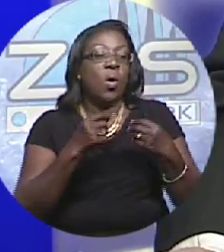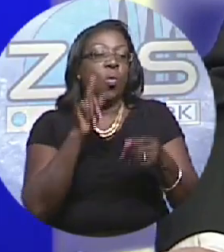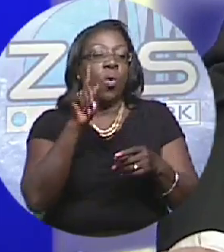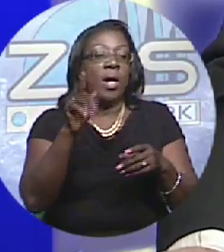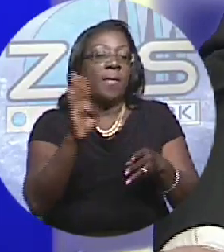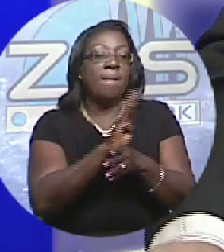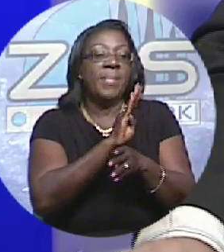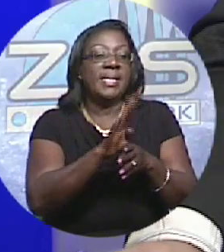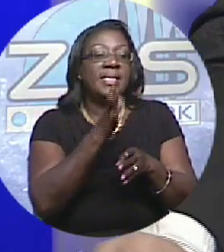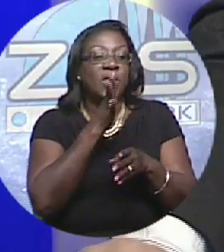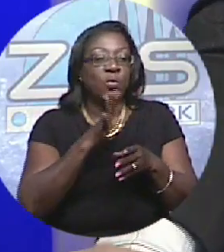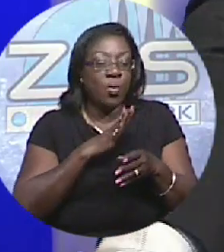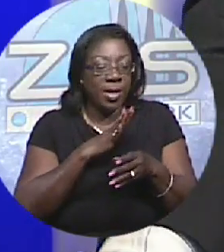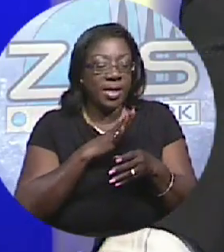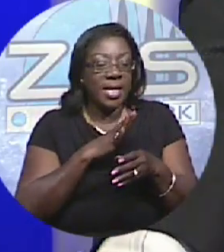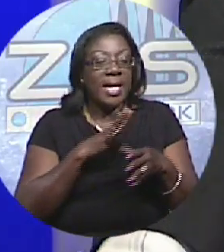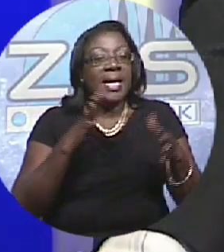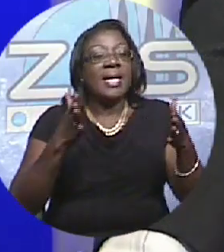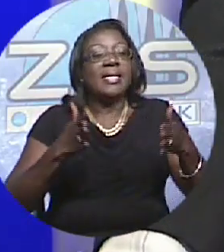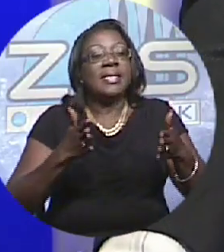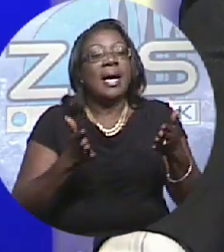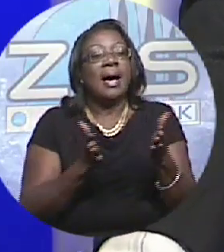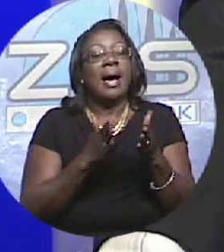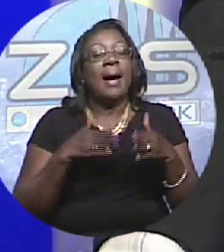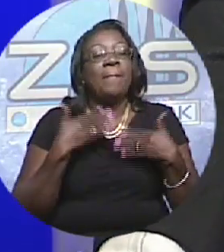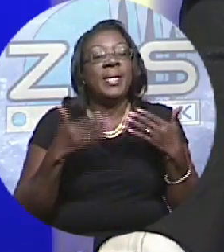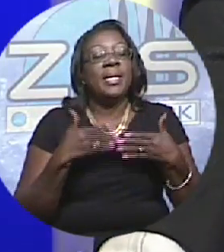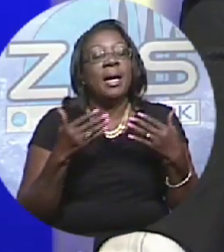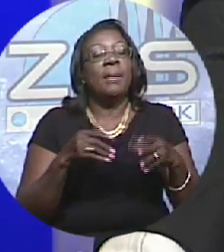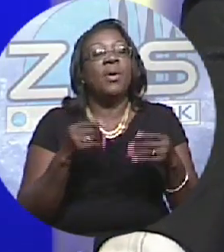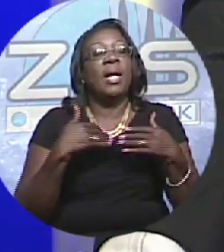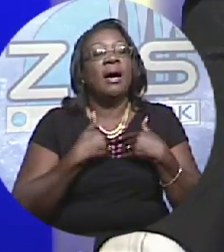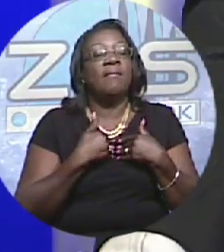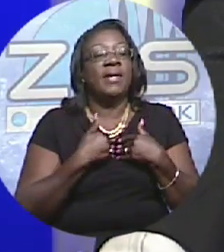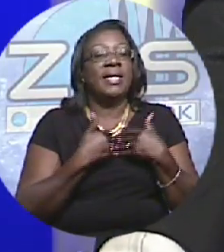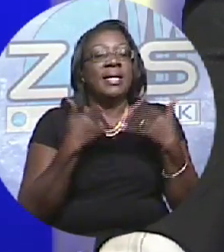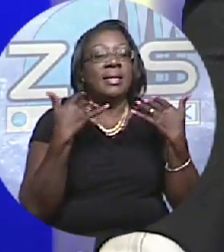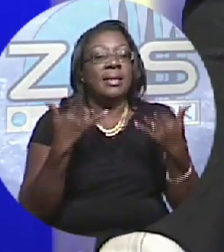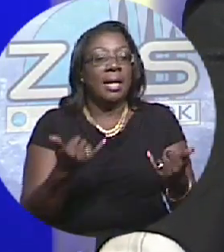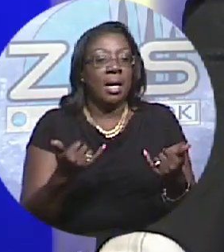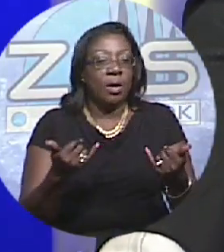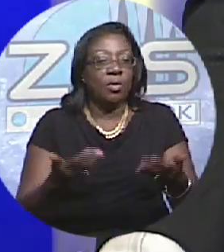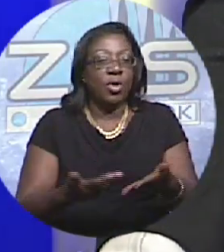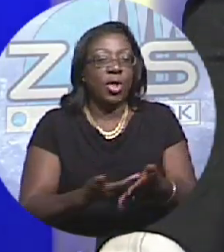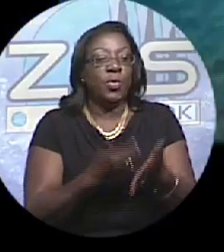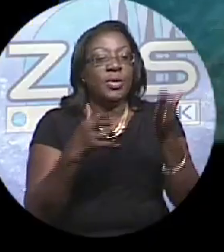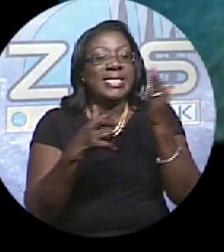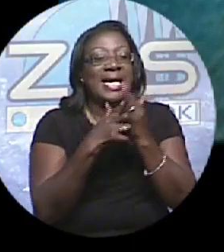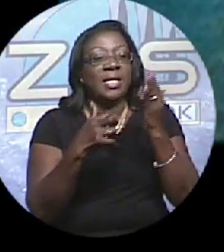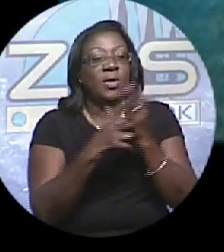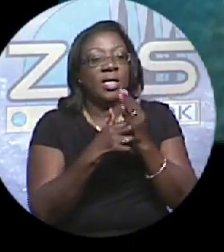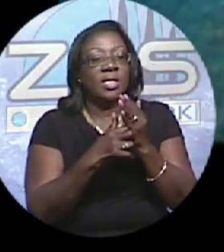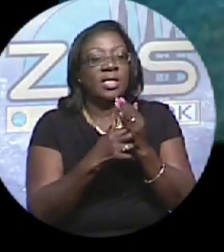to finally having access to what has so far been an elusive amenity.